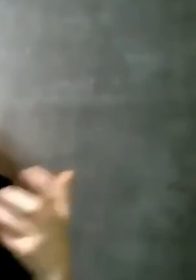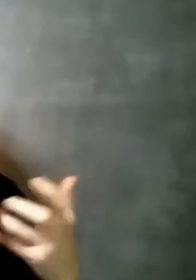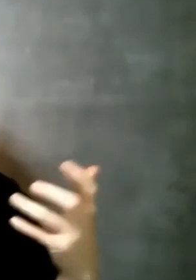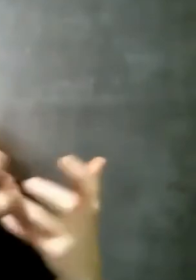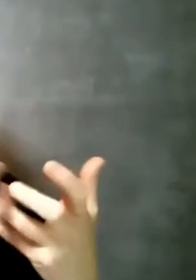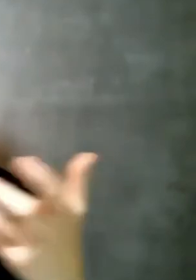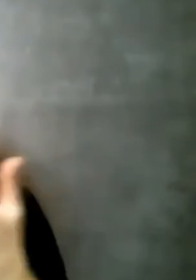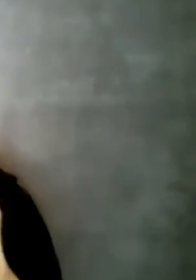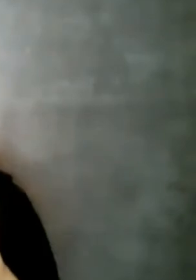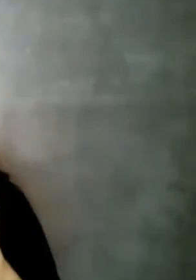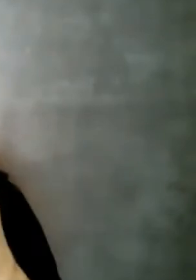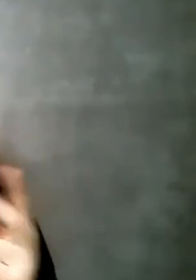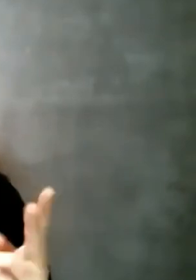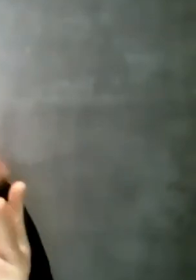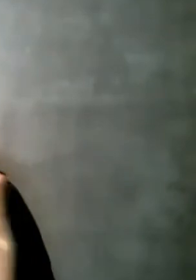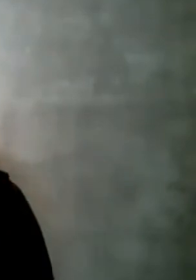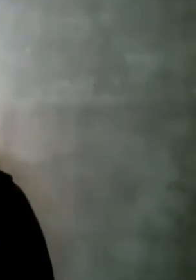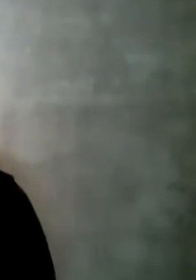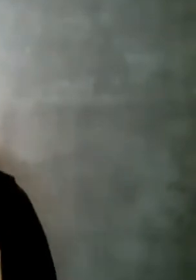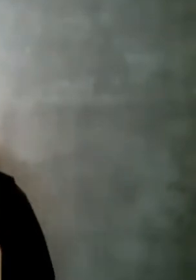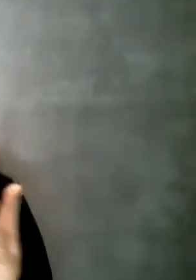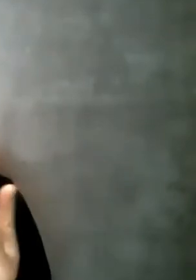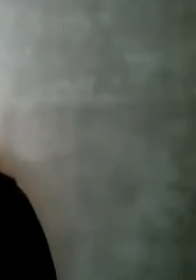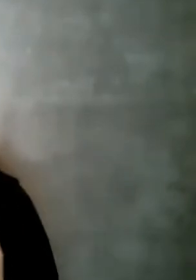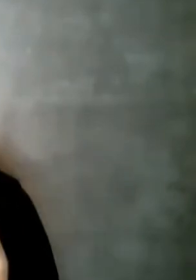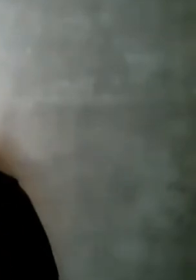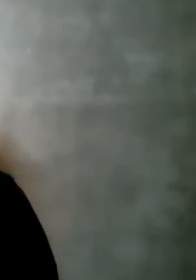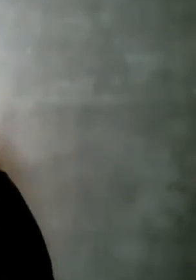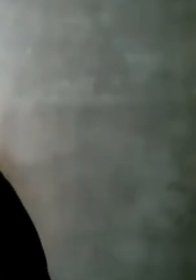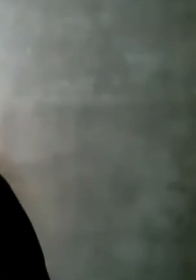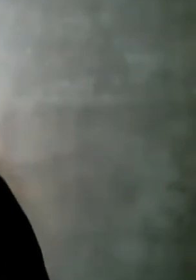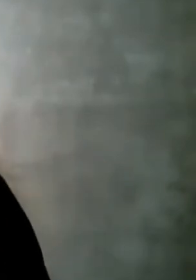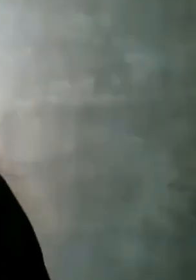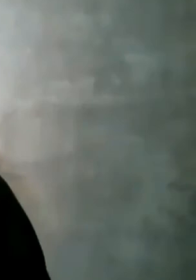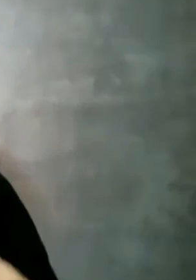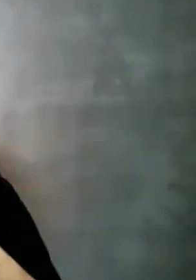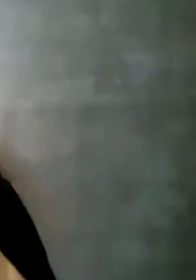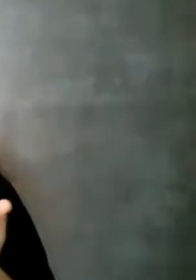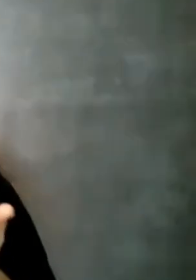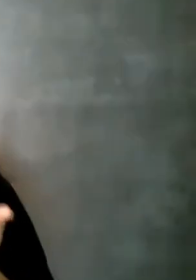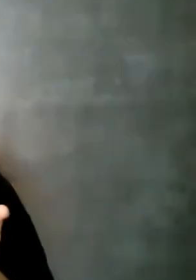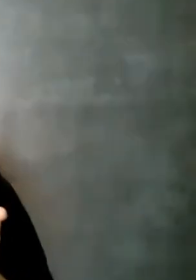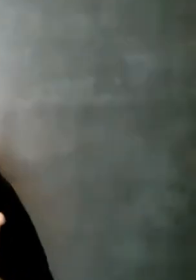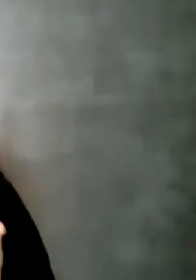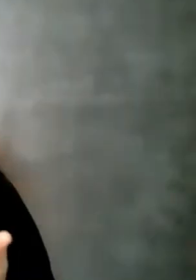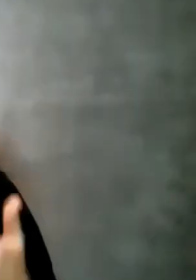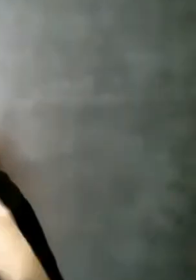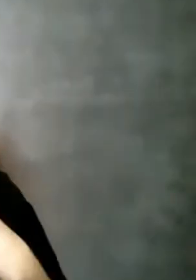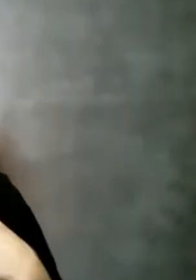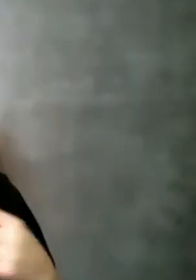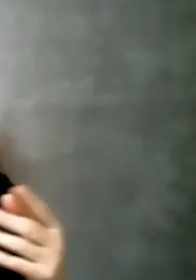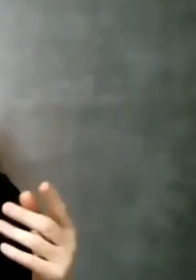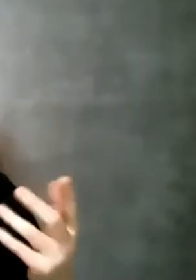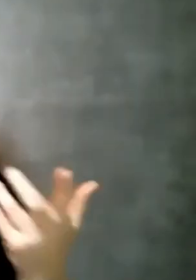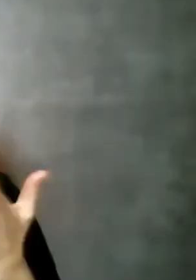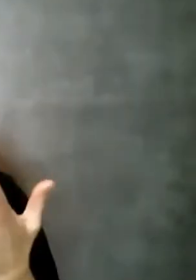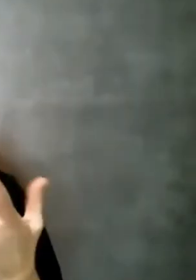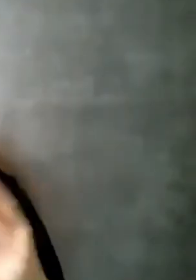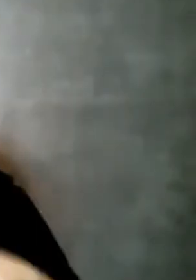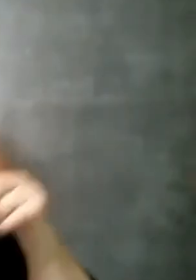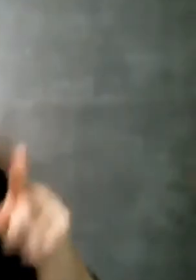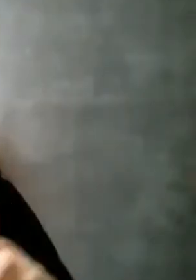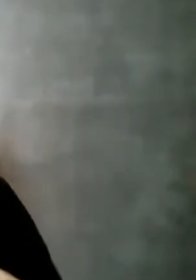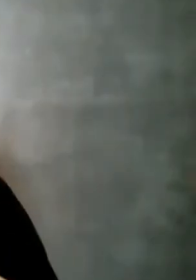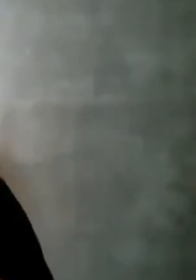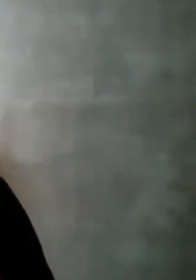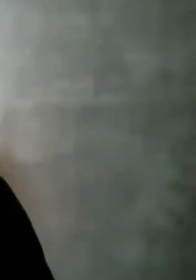or those typically pairs, or those blocks within the school. So you have actually a matching and a random assignment with matching within the school. And